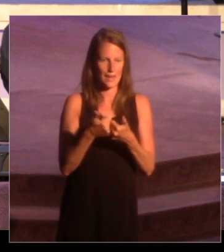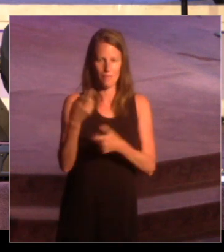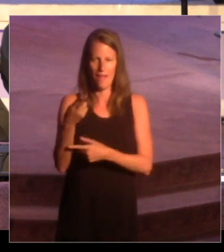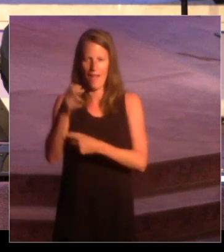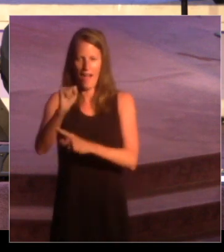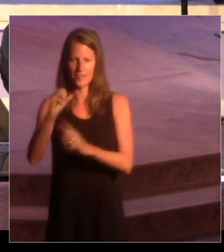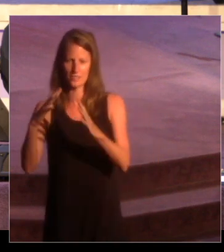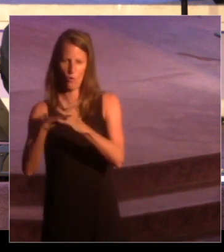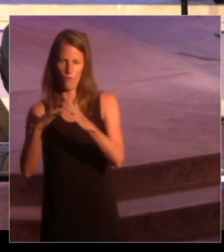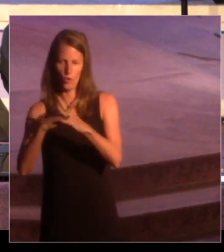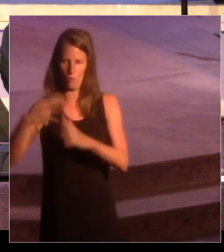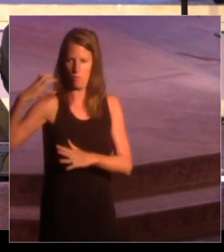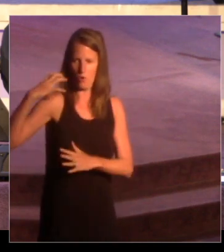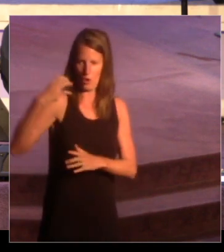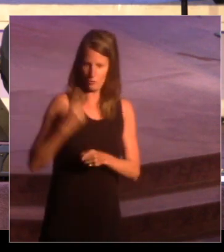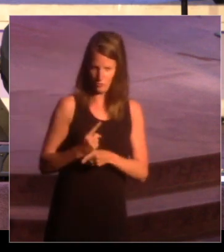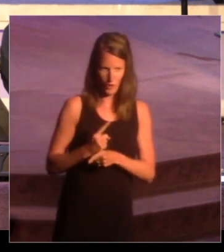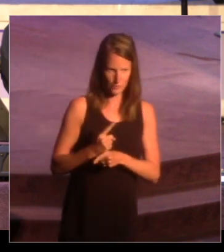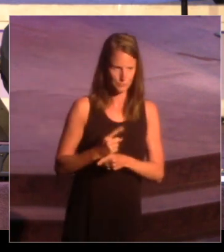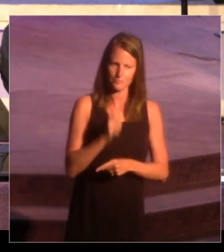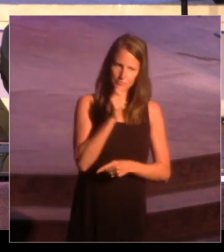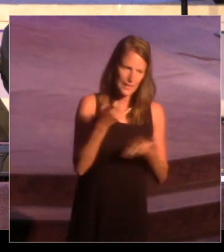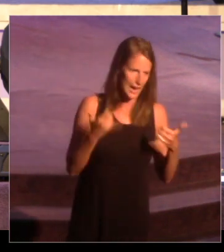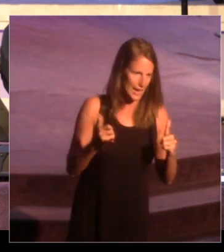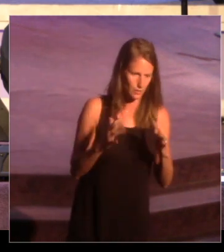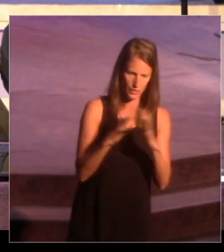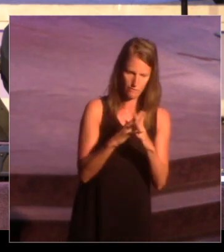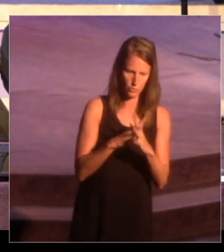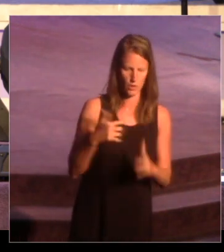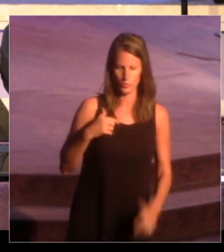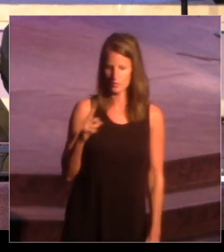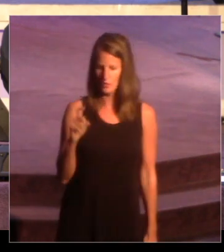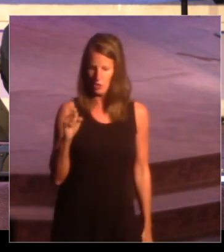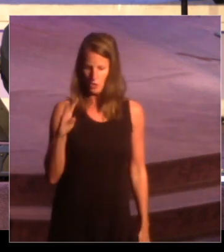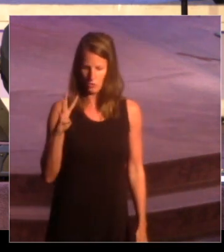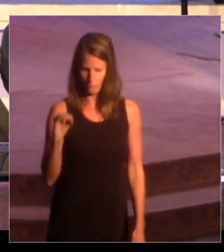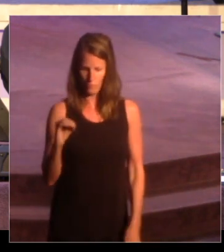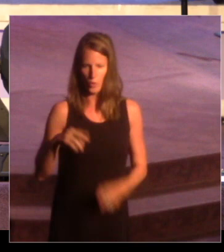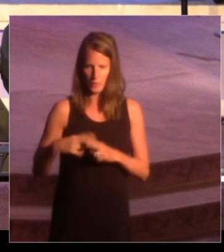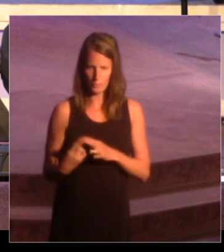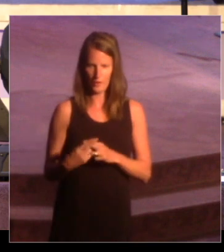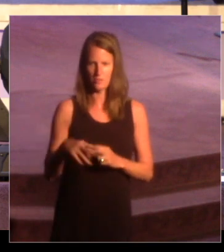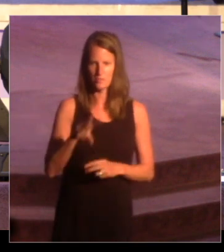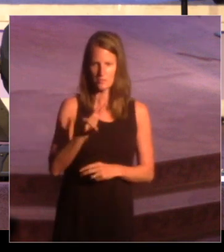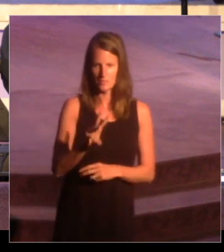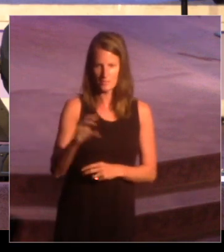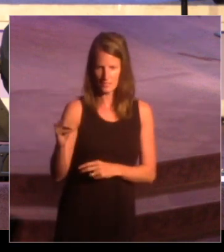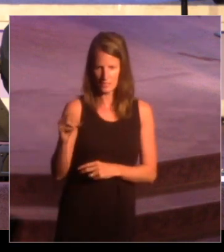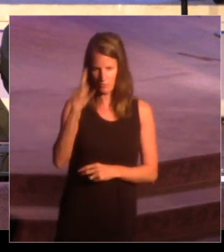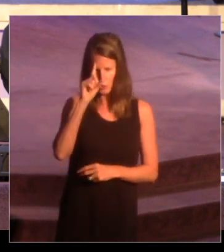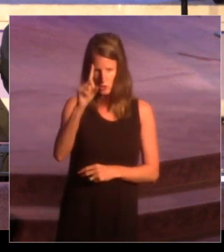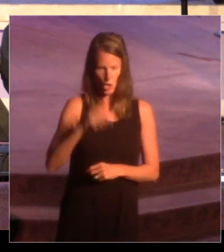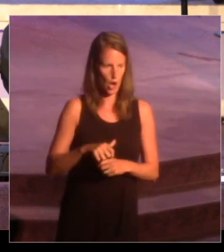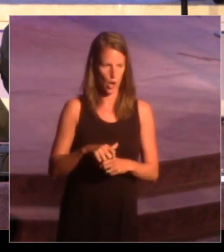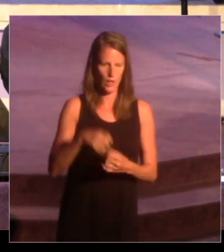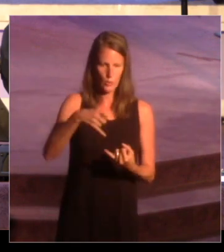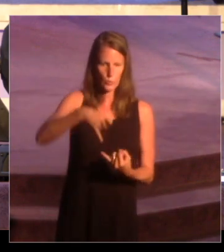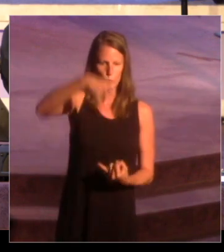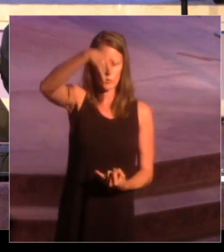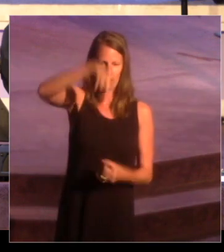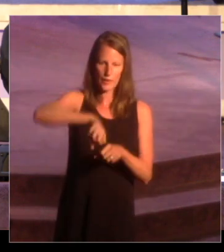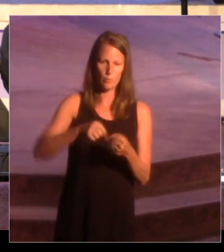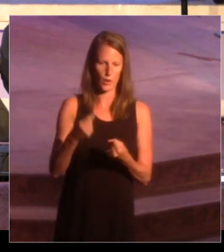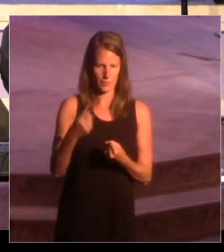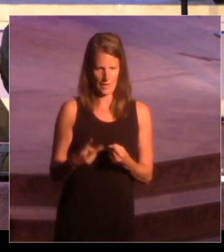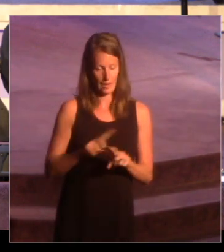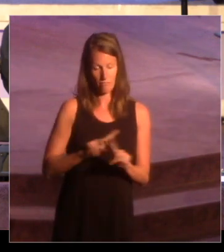school football coach. I didn't play high school football. I was like 140 pounds and 6 foot tall, been broken in half. But I do remember at